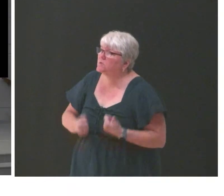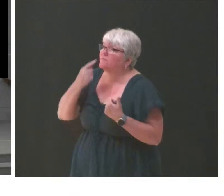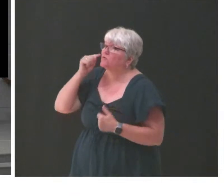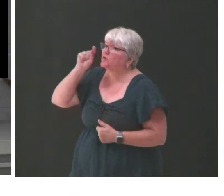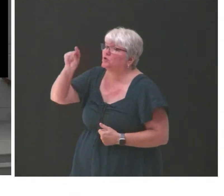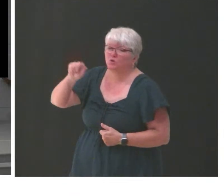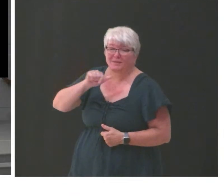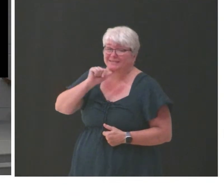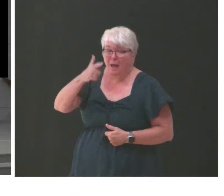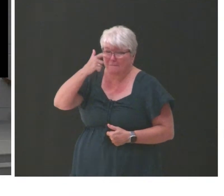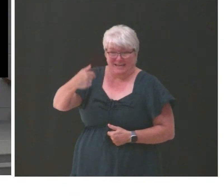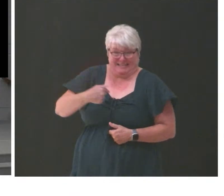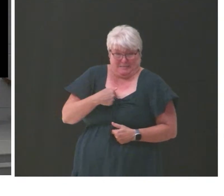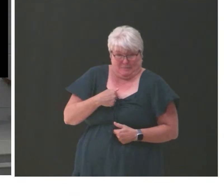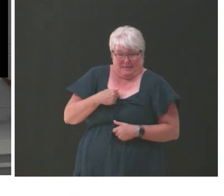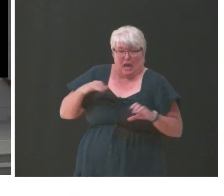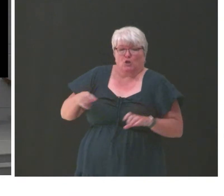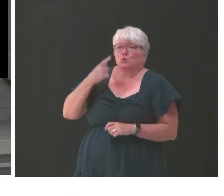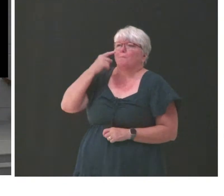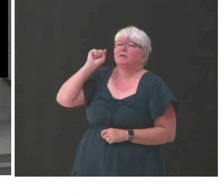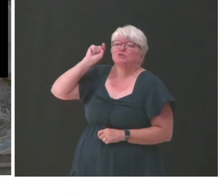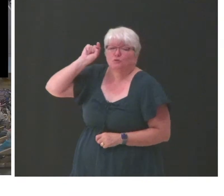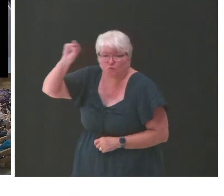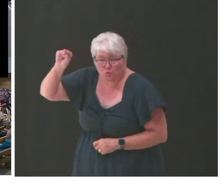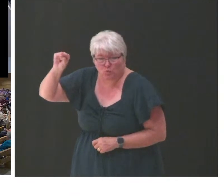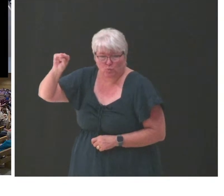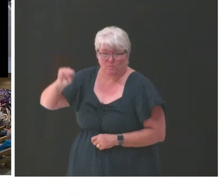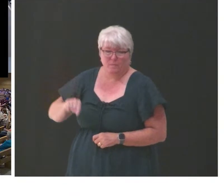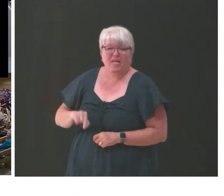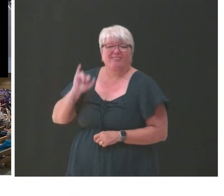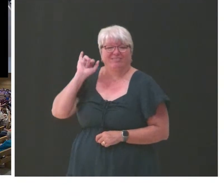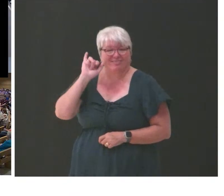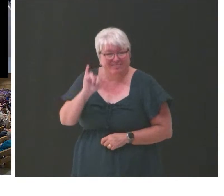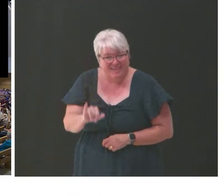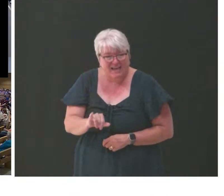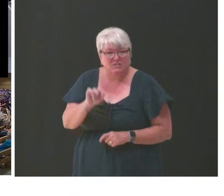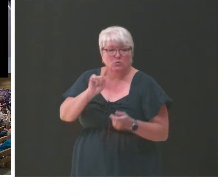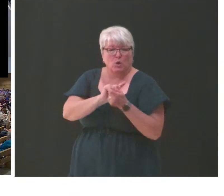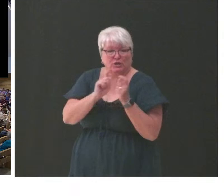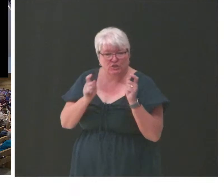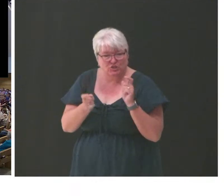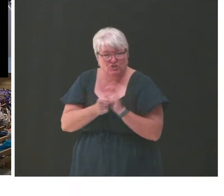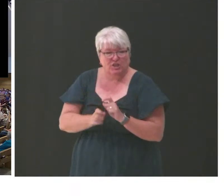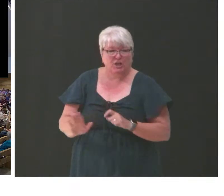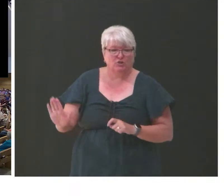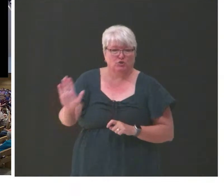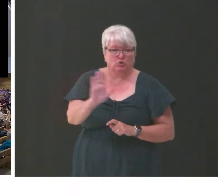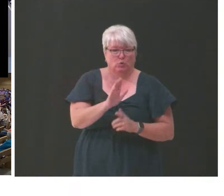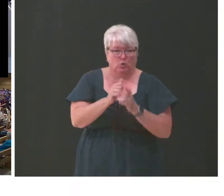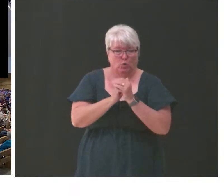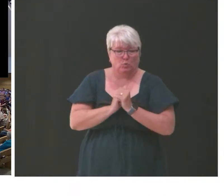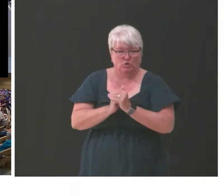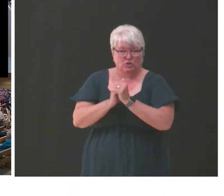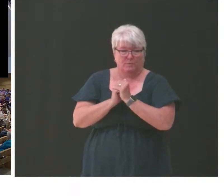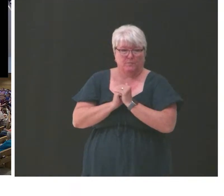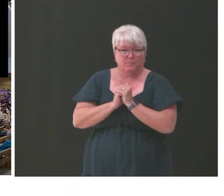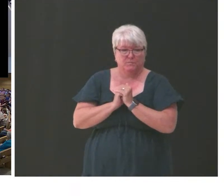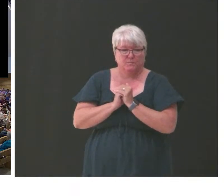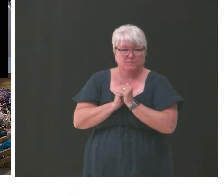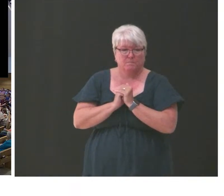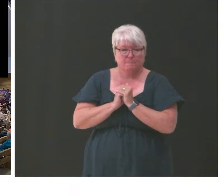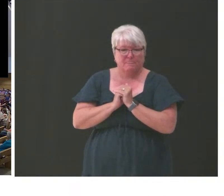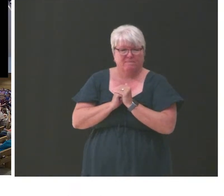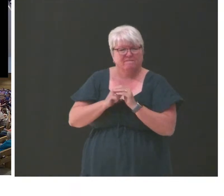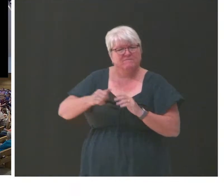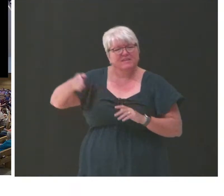but I don't do it because of me, I do it because of Him. And that's what can change your worship.